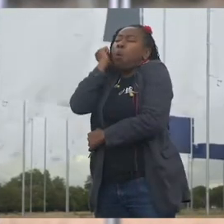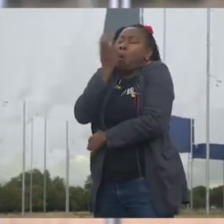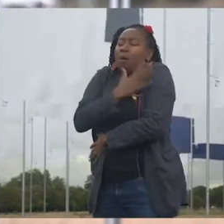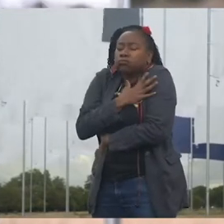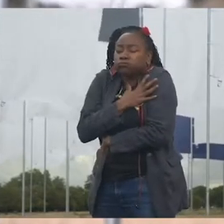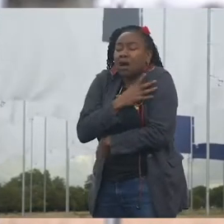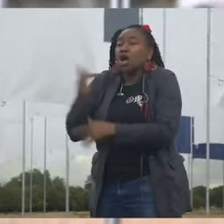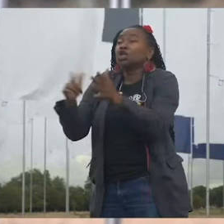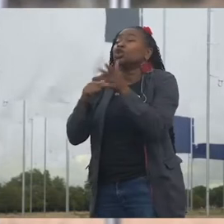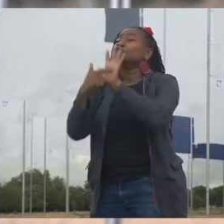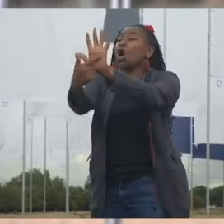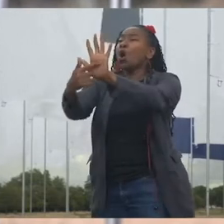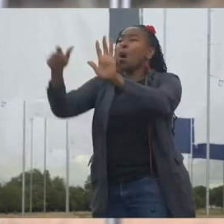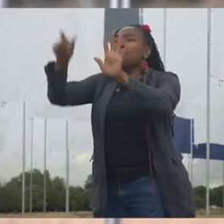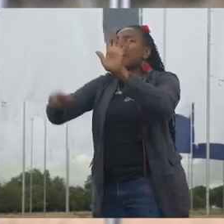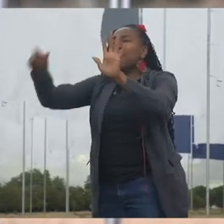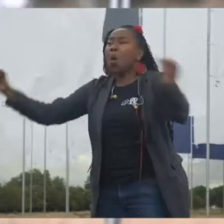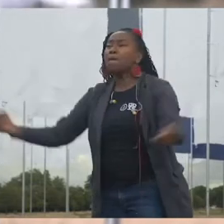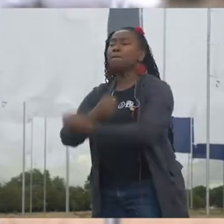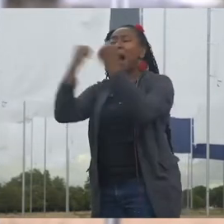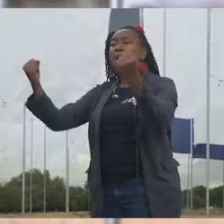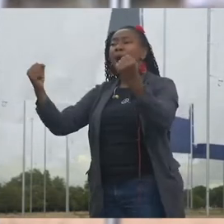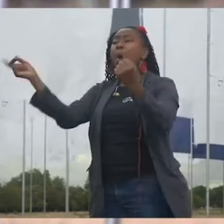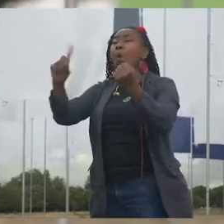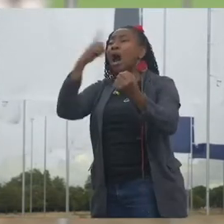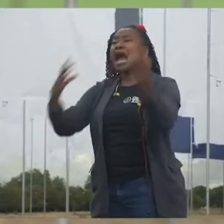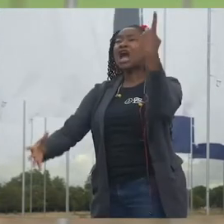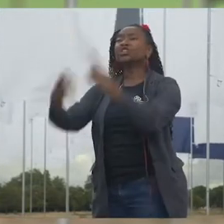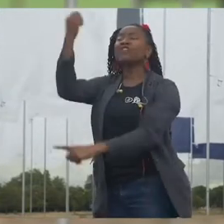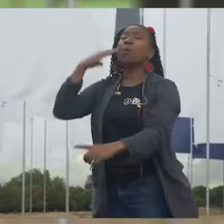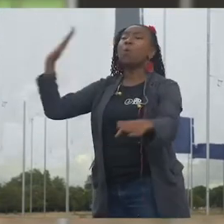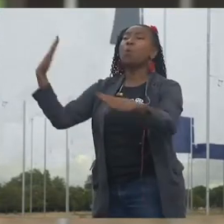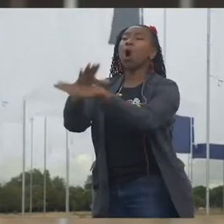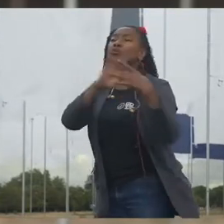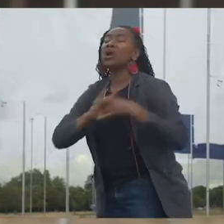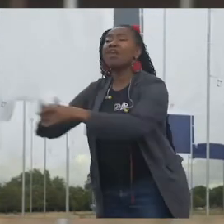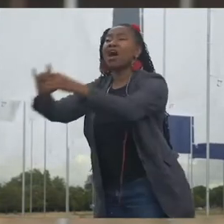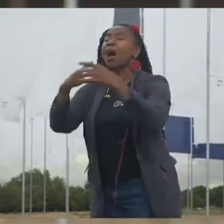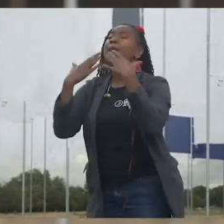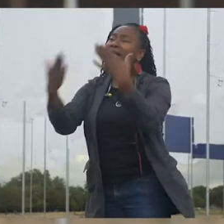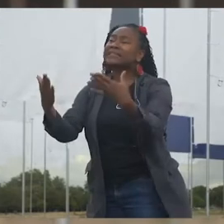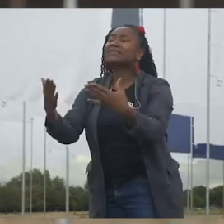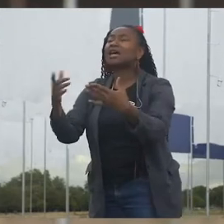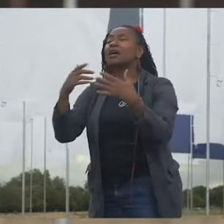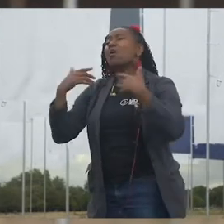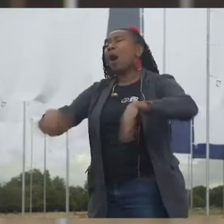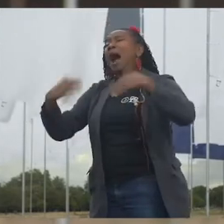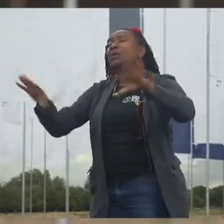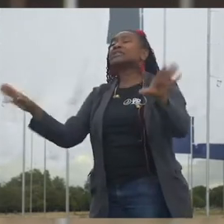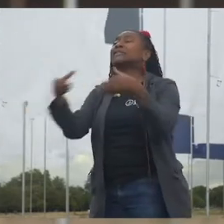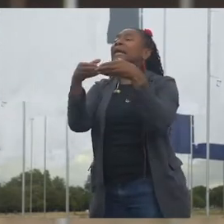people and what can be achieved when people work together. Can I ask you please to show your appreciation to the incredible